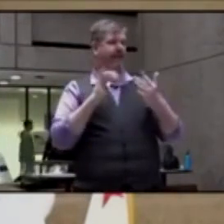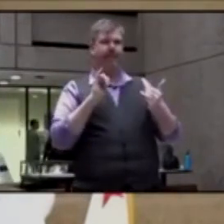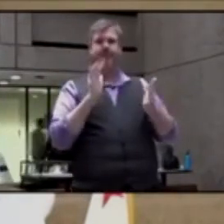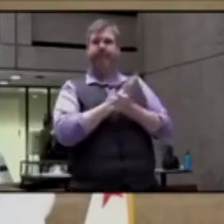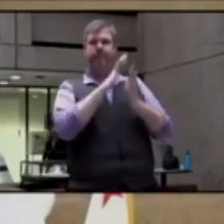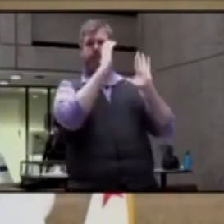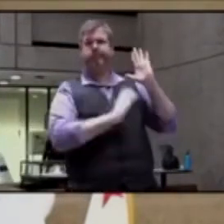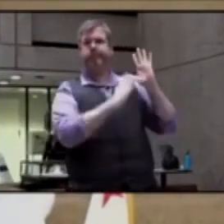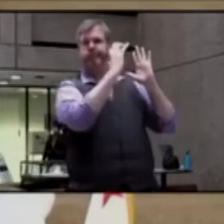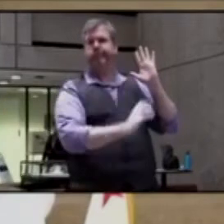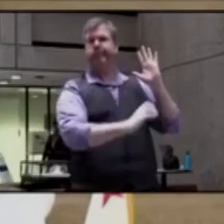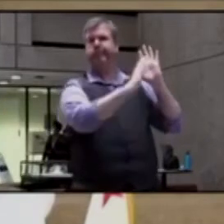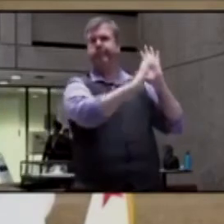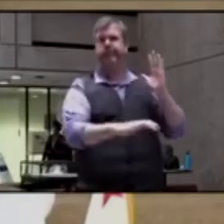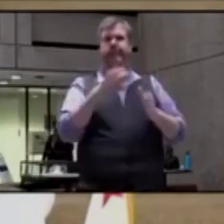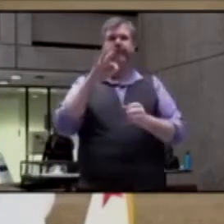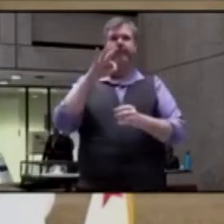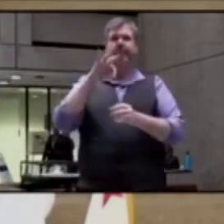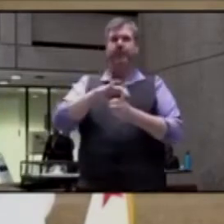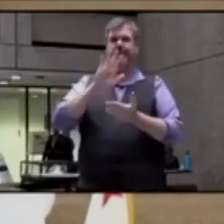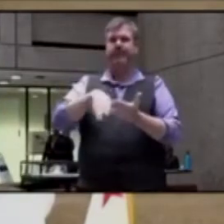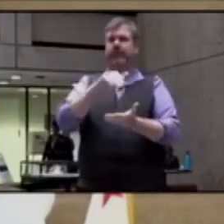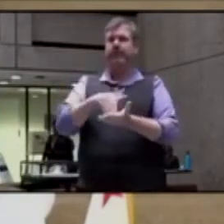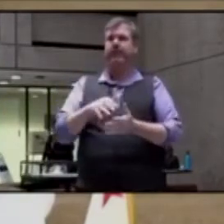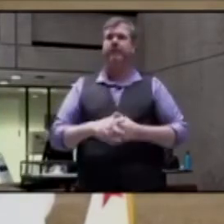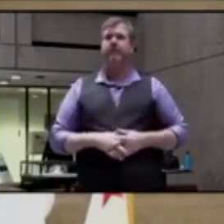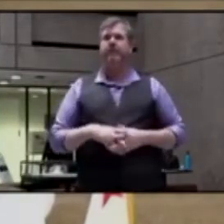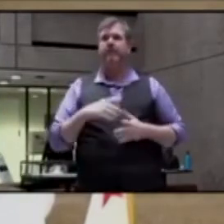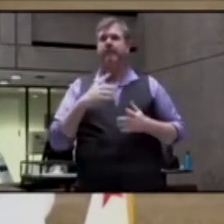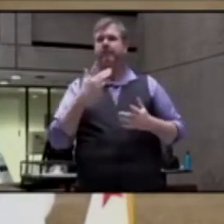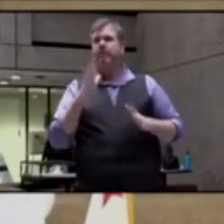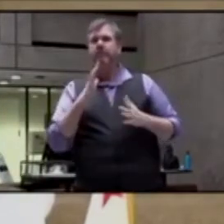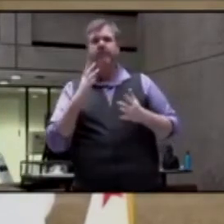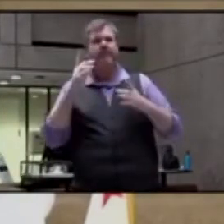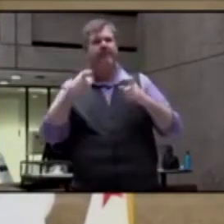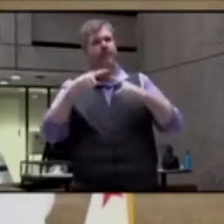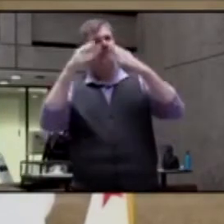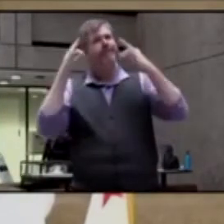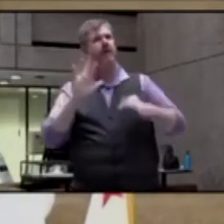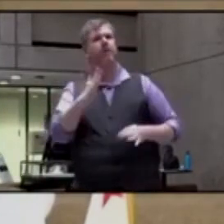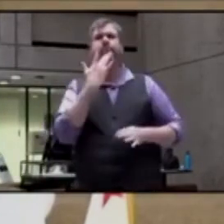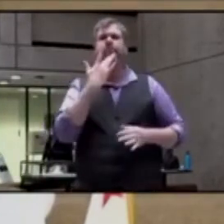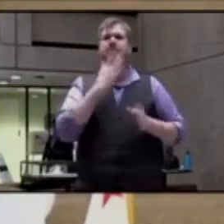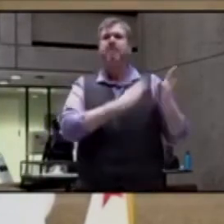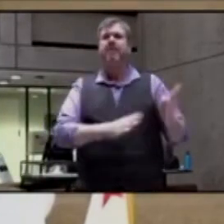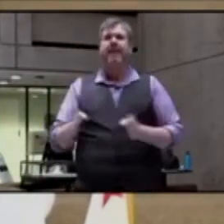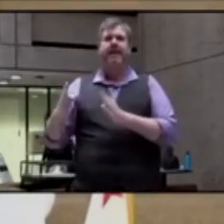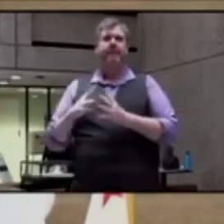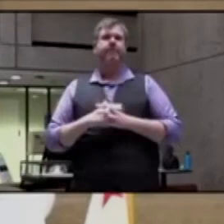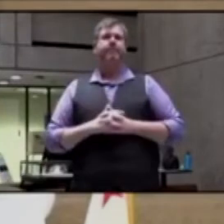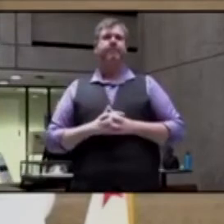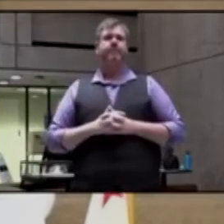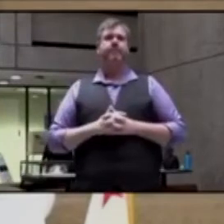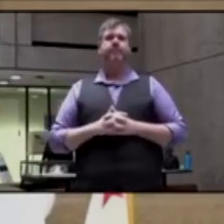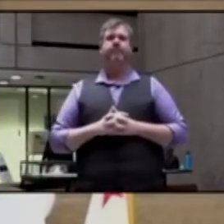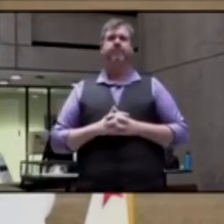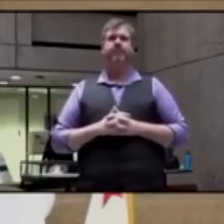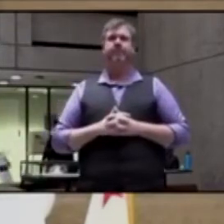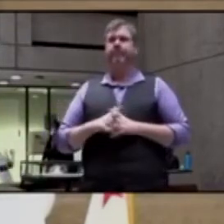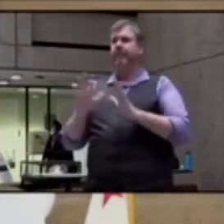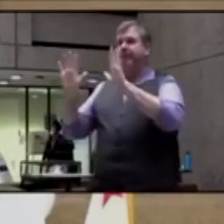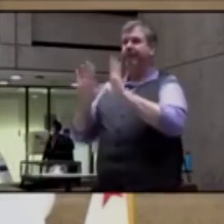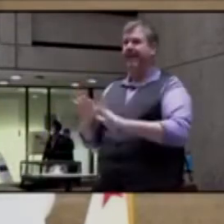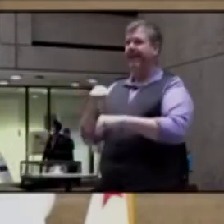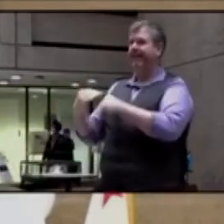your plan is, just make that plan and get out and vote. All right, sound advice, and thanks for all the information you've